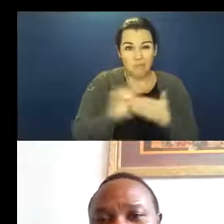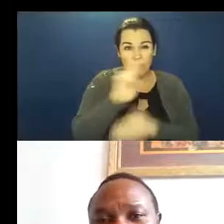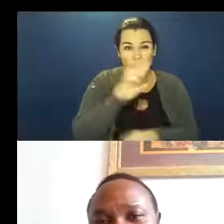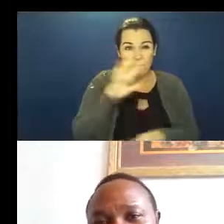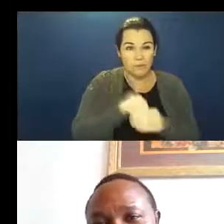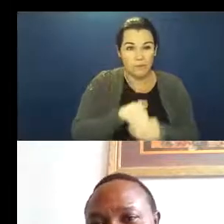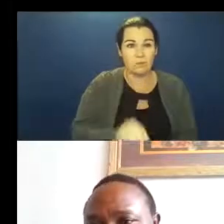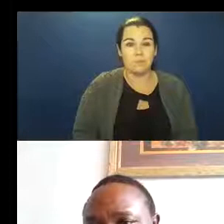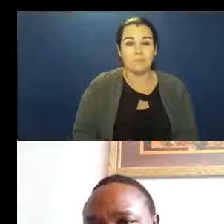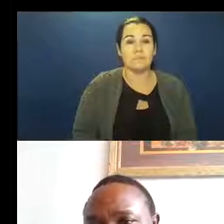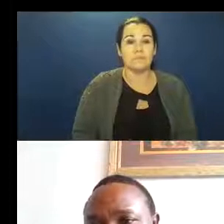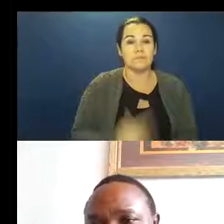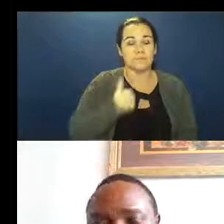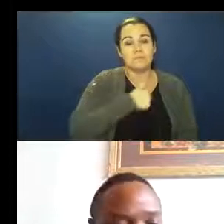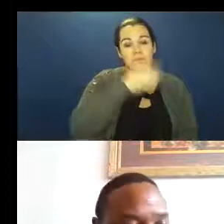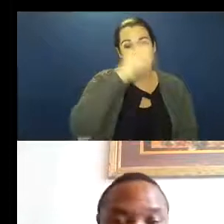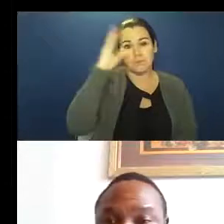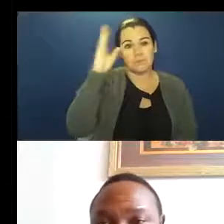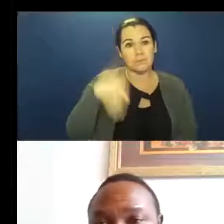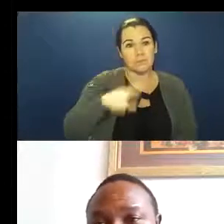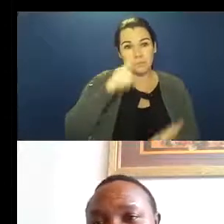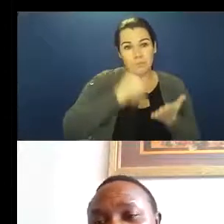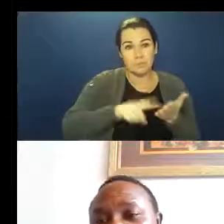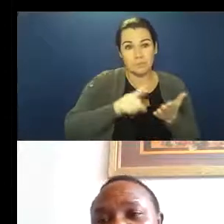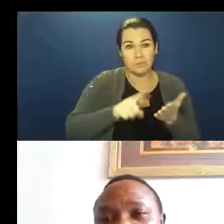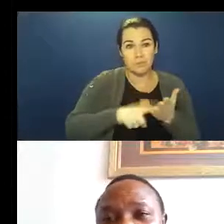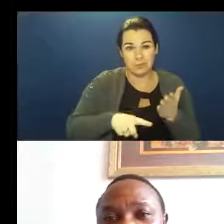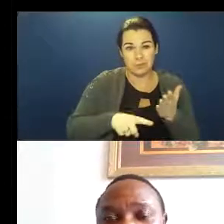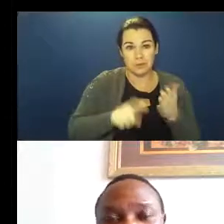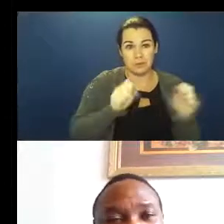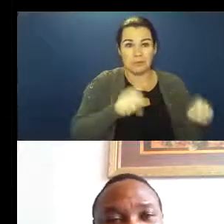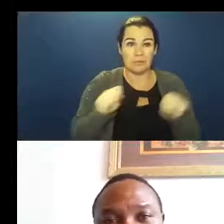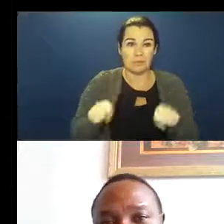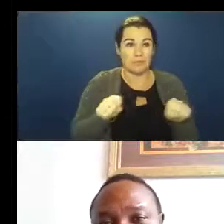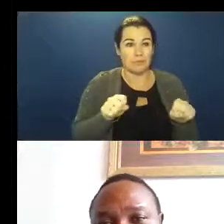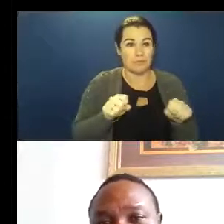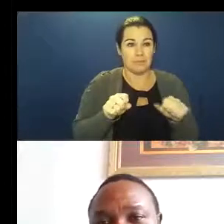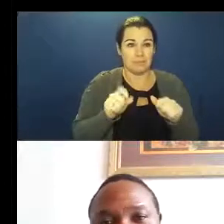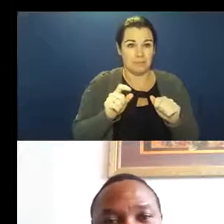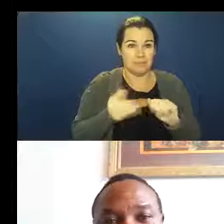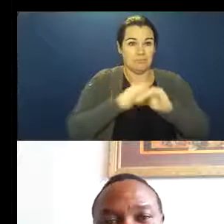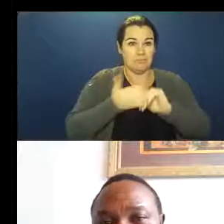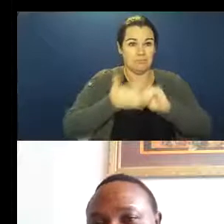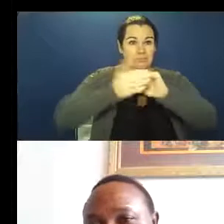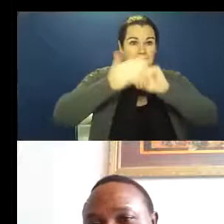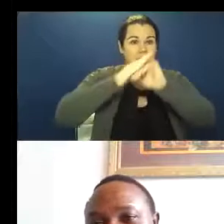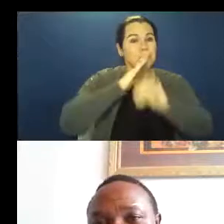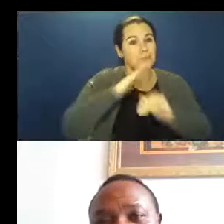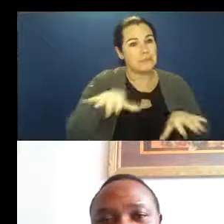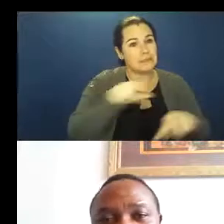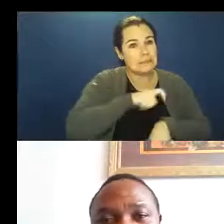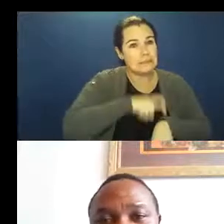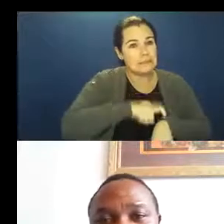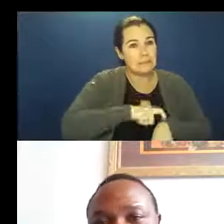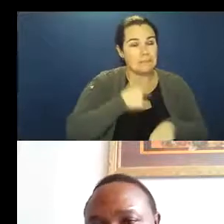that research capacity building takes time, and we want to, we have looked at the